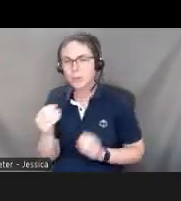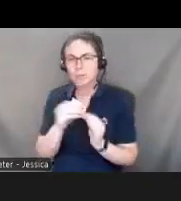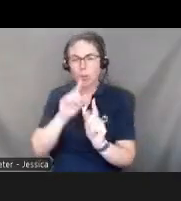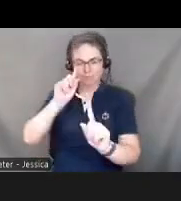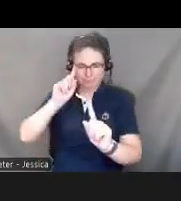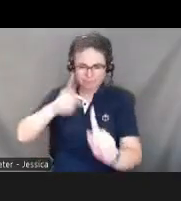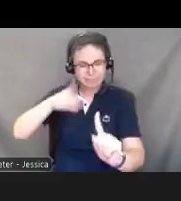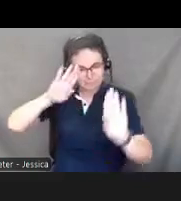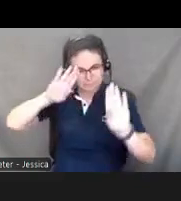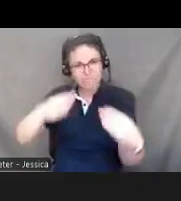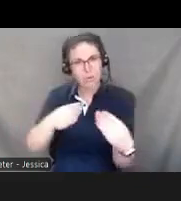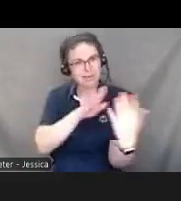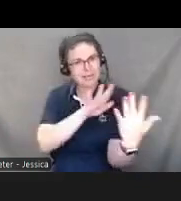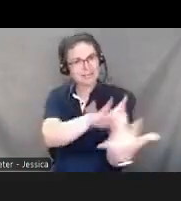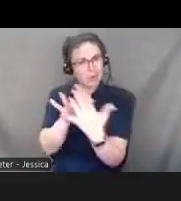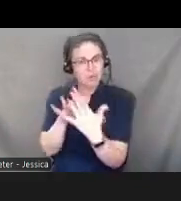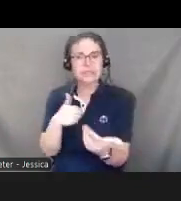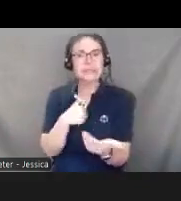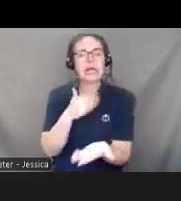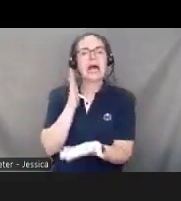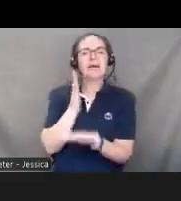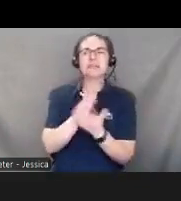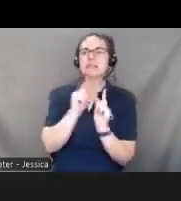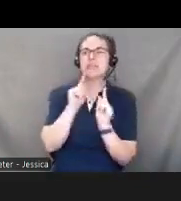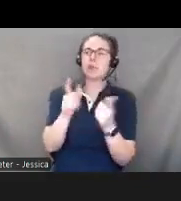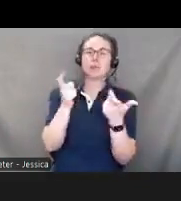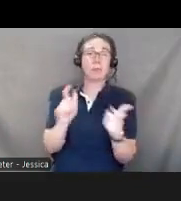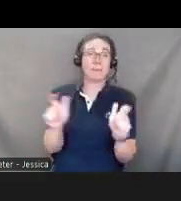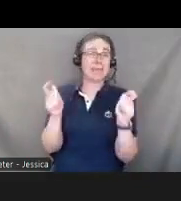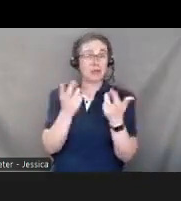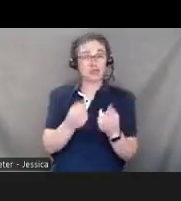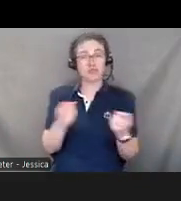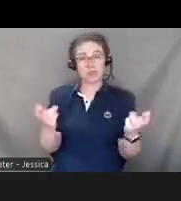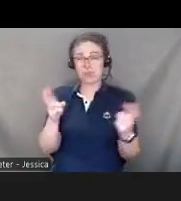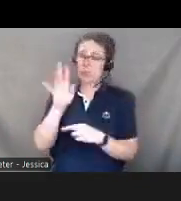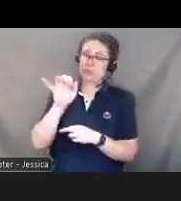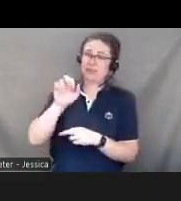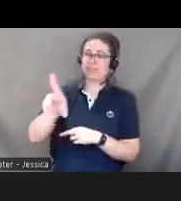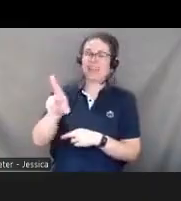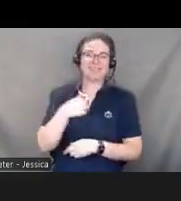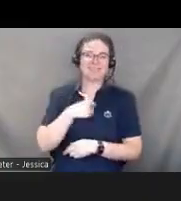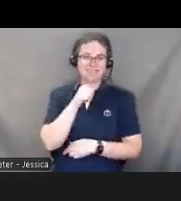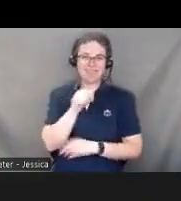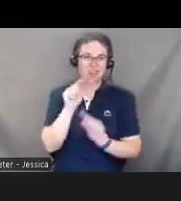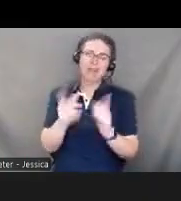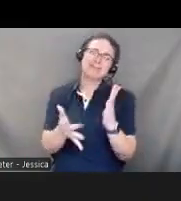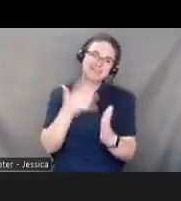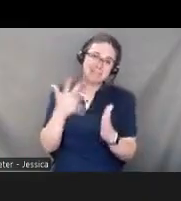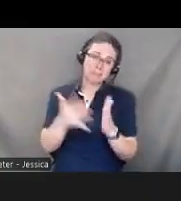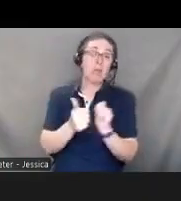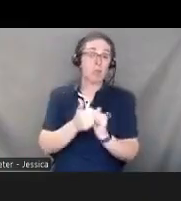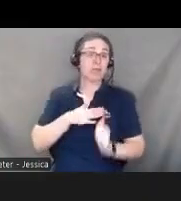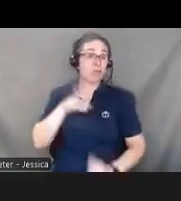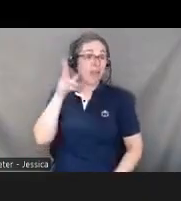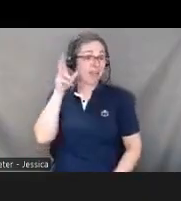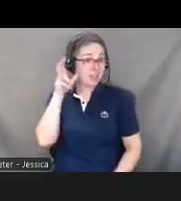outreach. I've stopped going so much to these big resource fairs. I'll do them occasionally, but for me, with my hearing